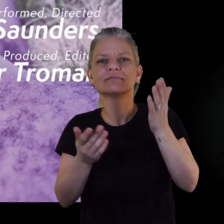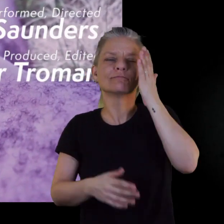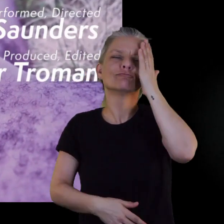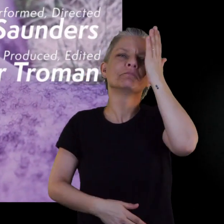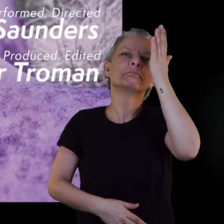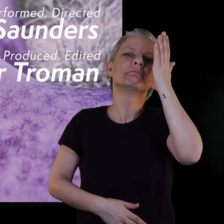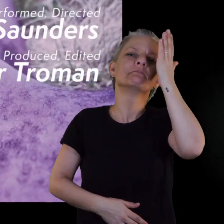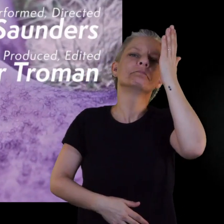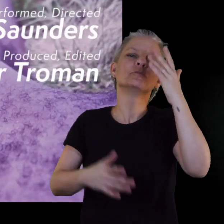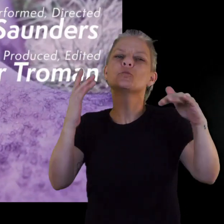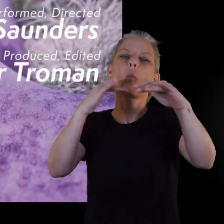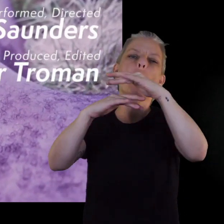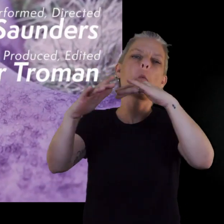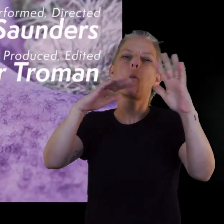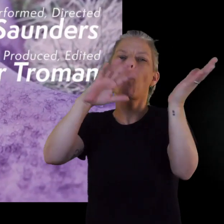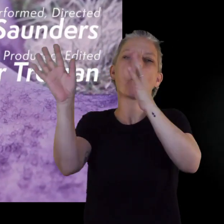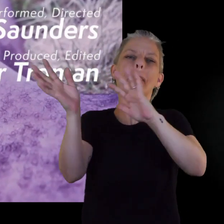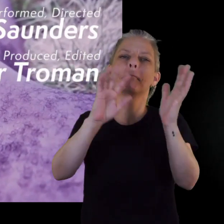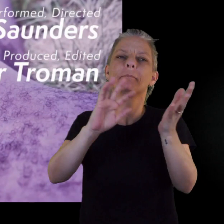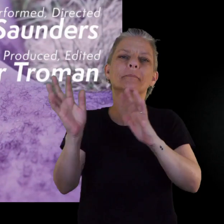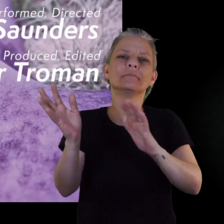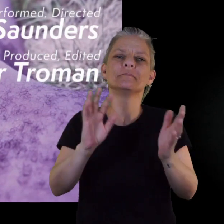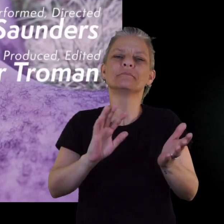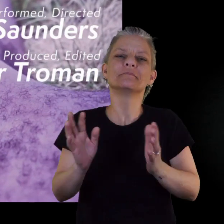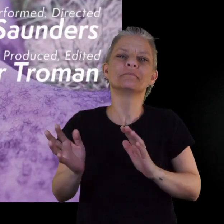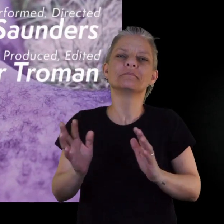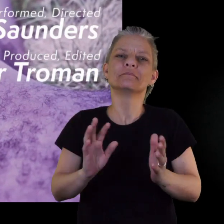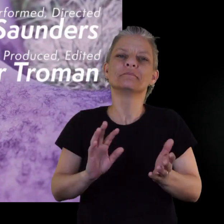I dreamed through the storm.